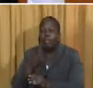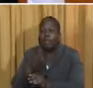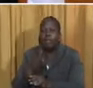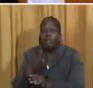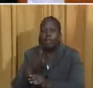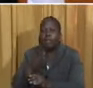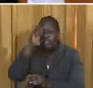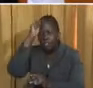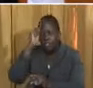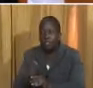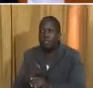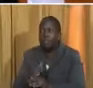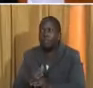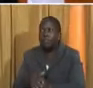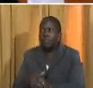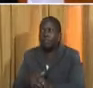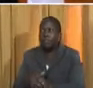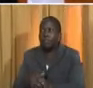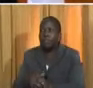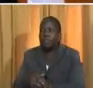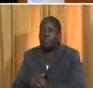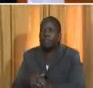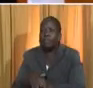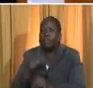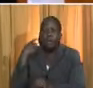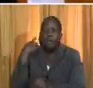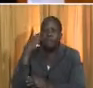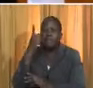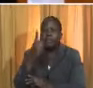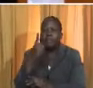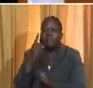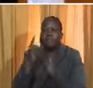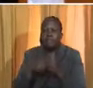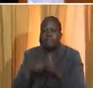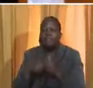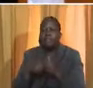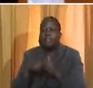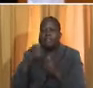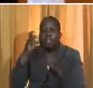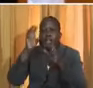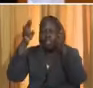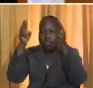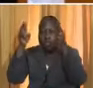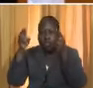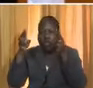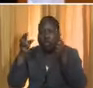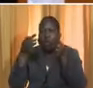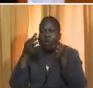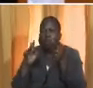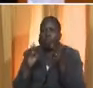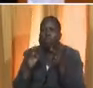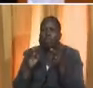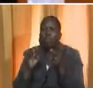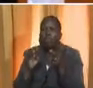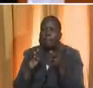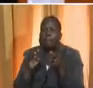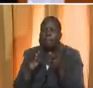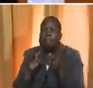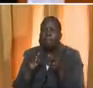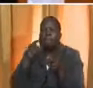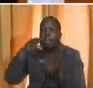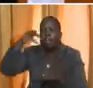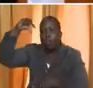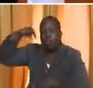of public participation. The sixth issue is on the composition and quorum